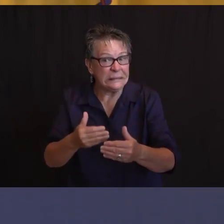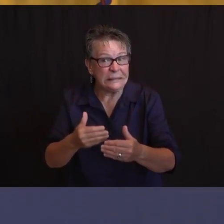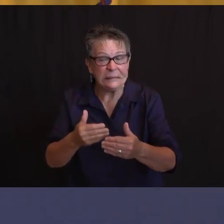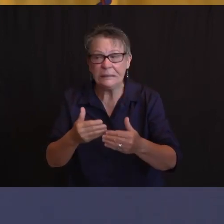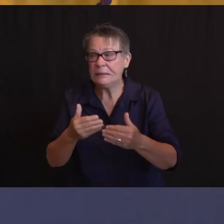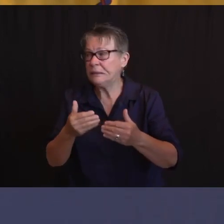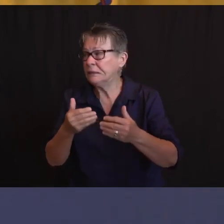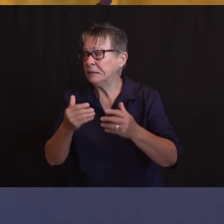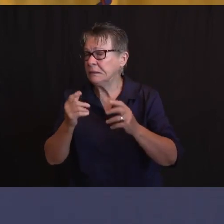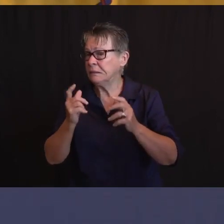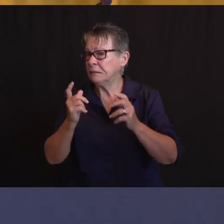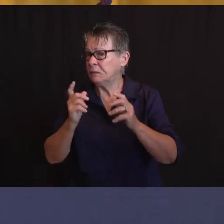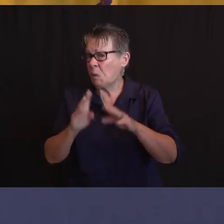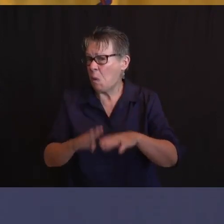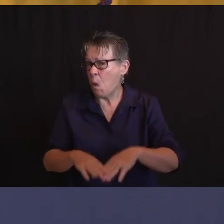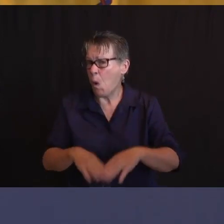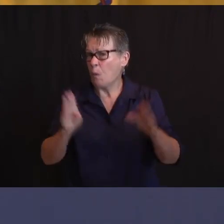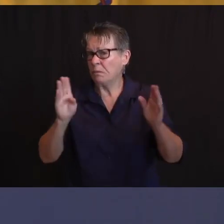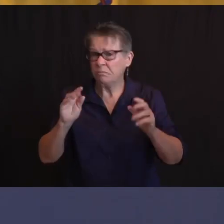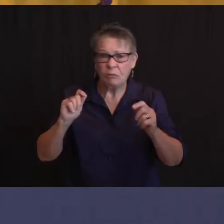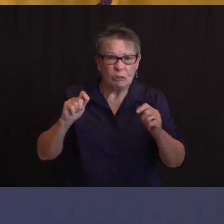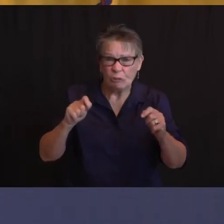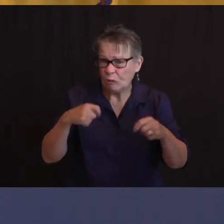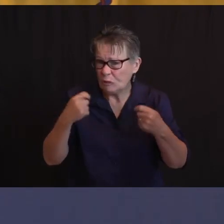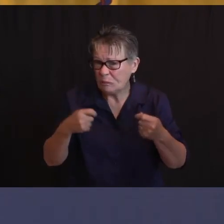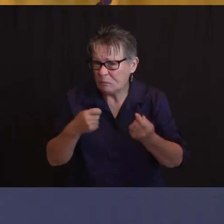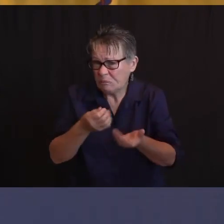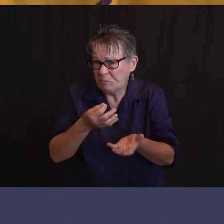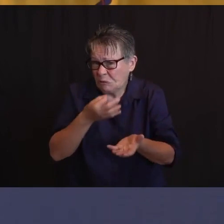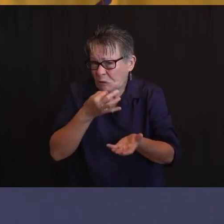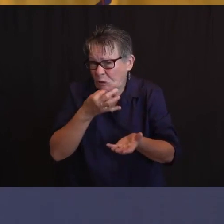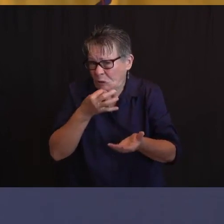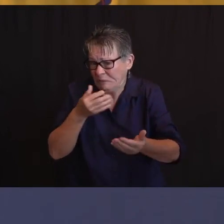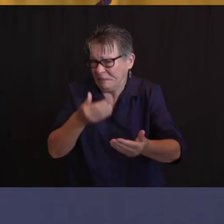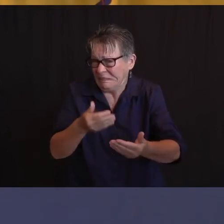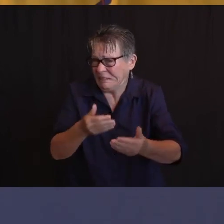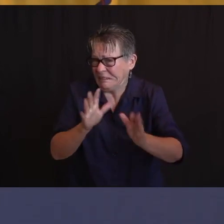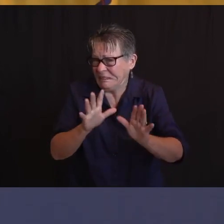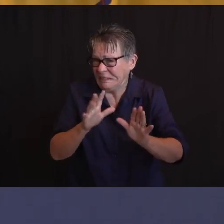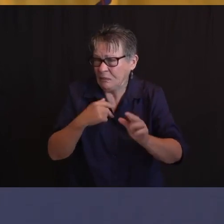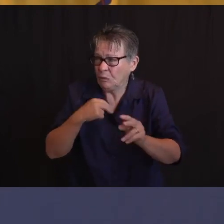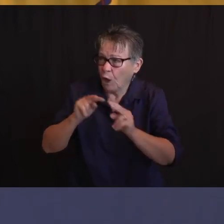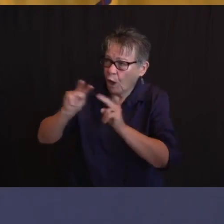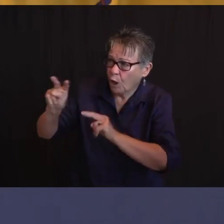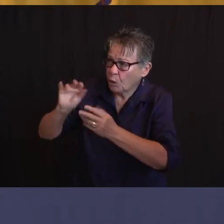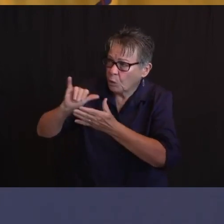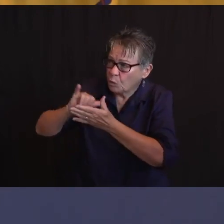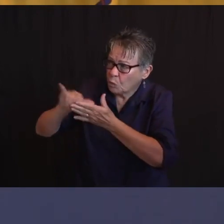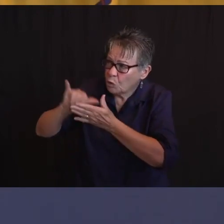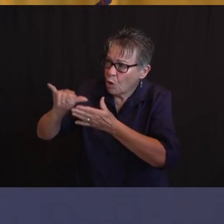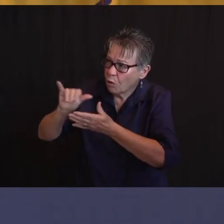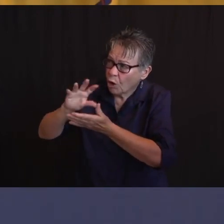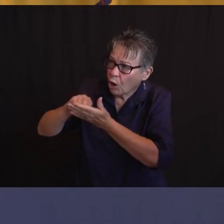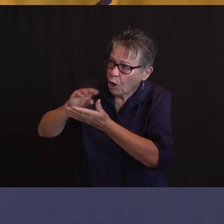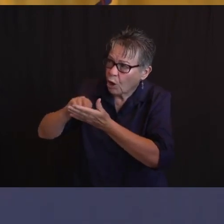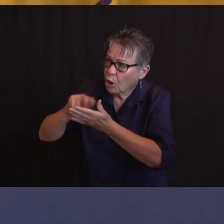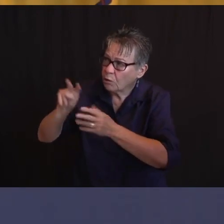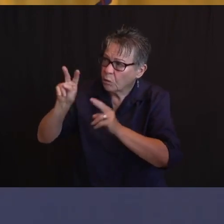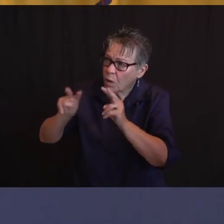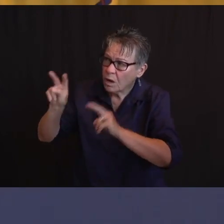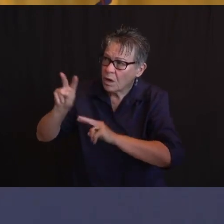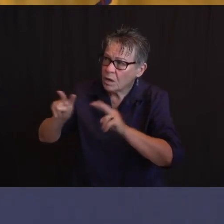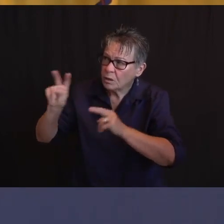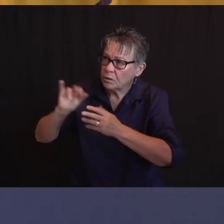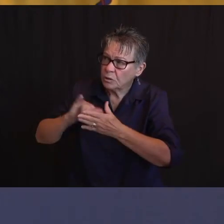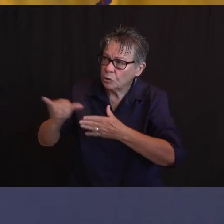York. So the fact that they're taking that step and understanding the basis upon which they're making that decision and taking that step is a helpful